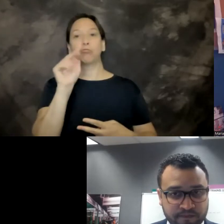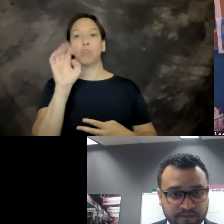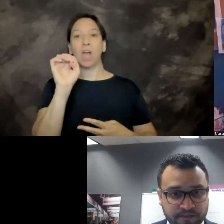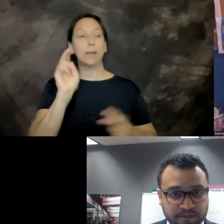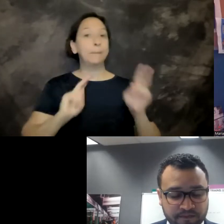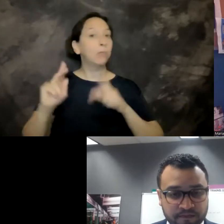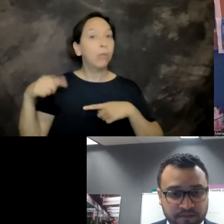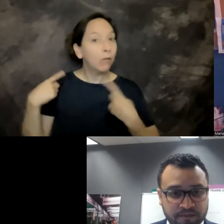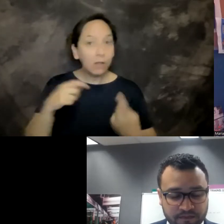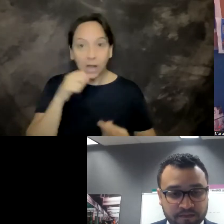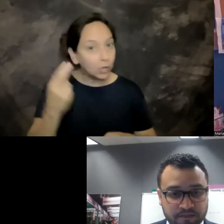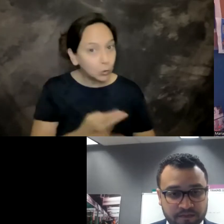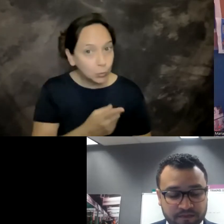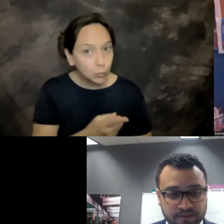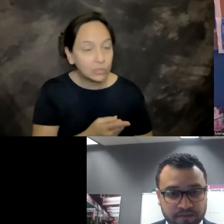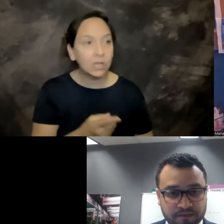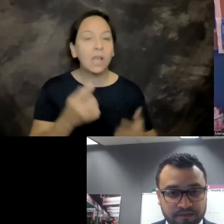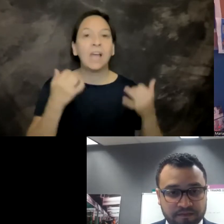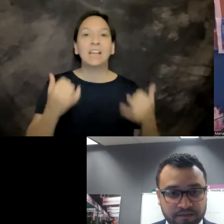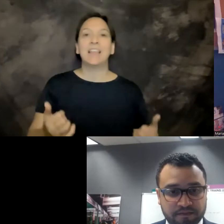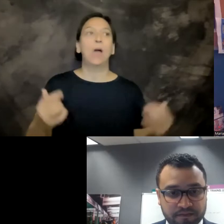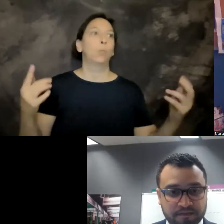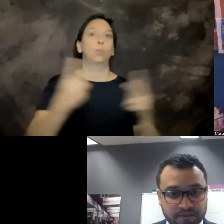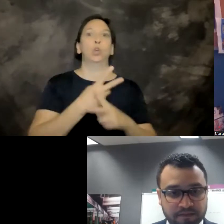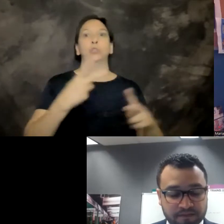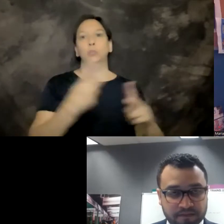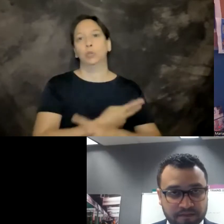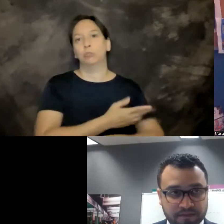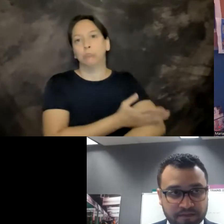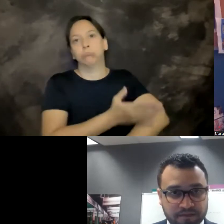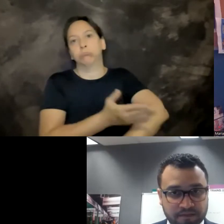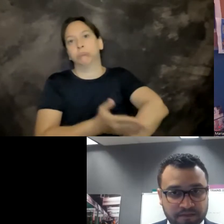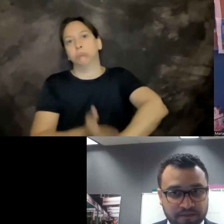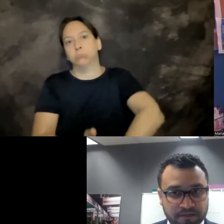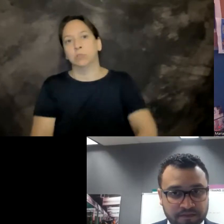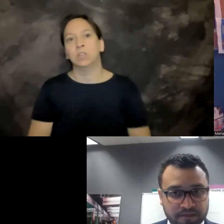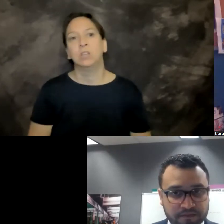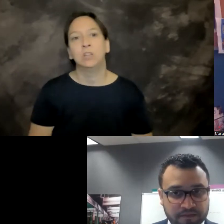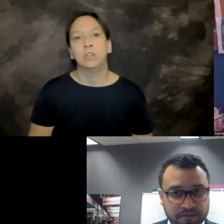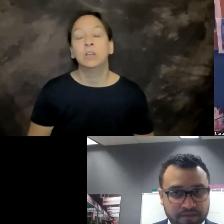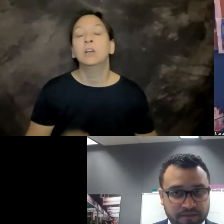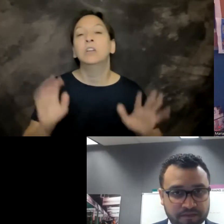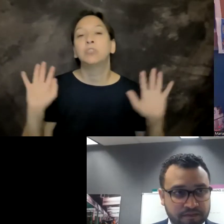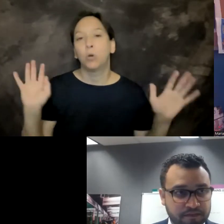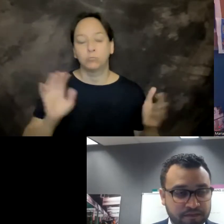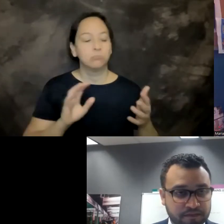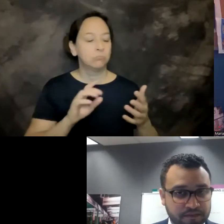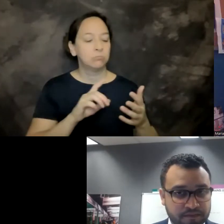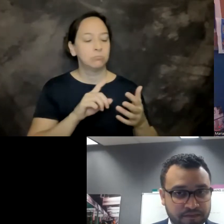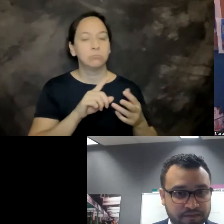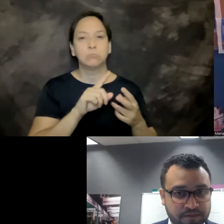major issues that current ride users are having. So those are my two major statements, questions